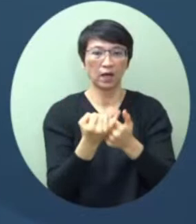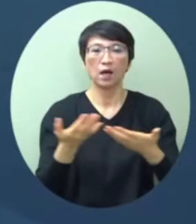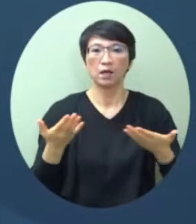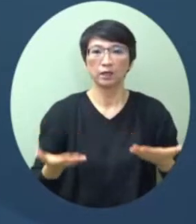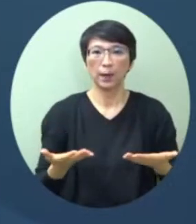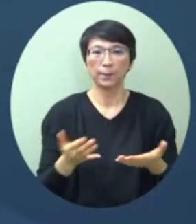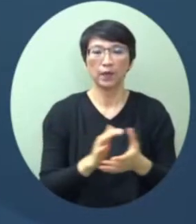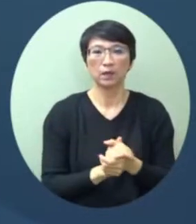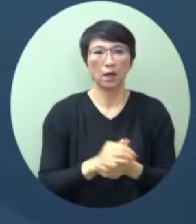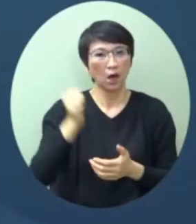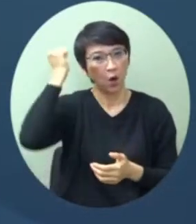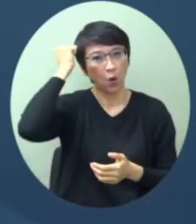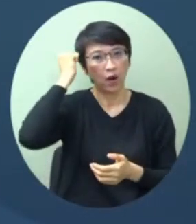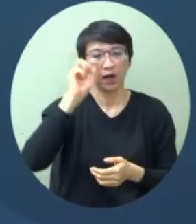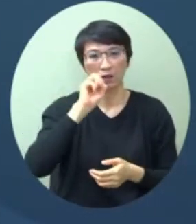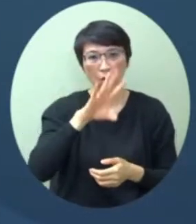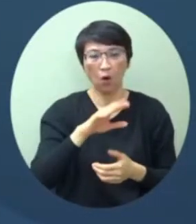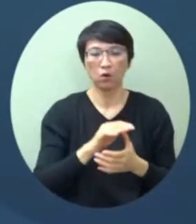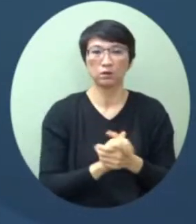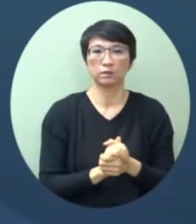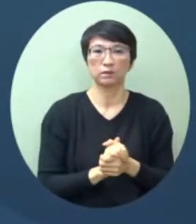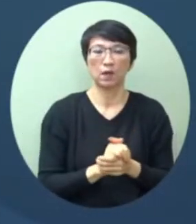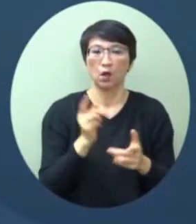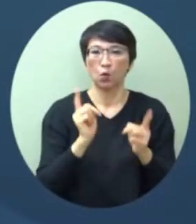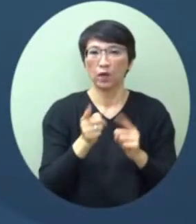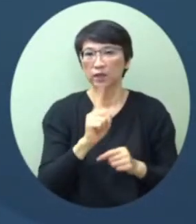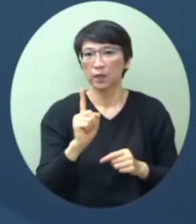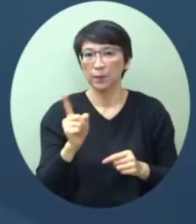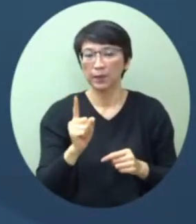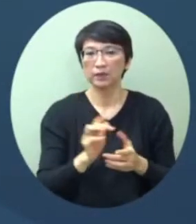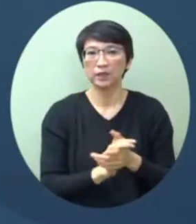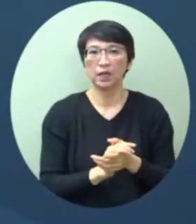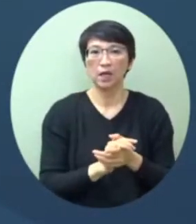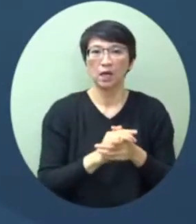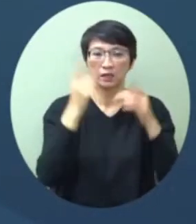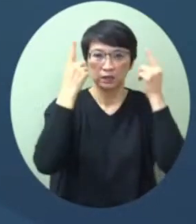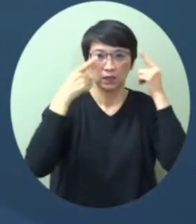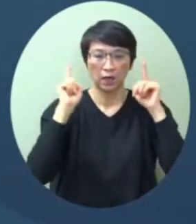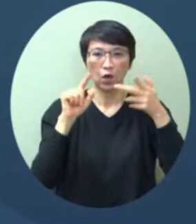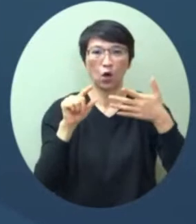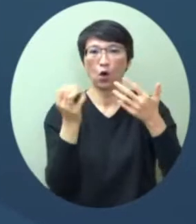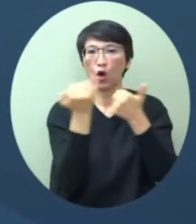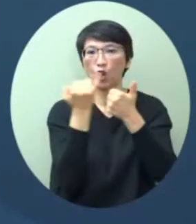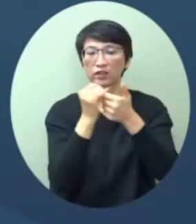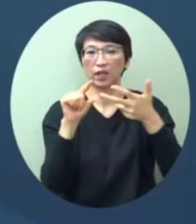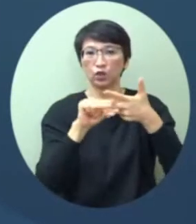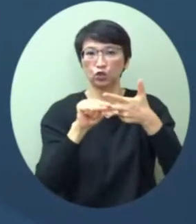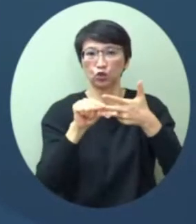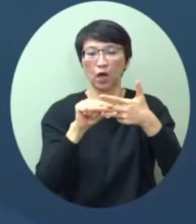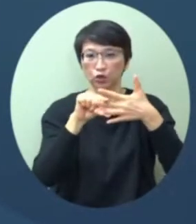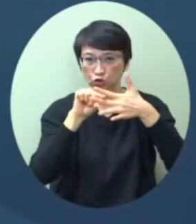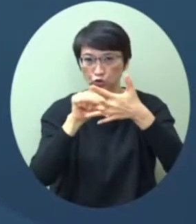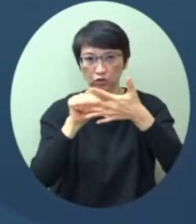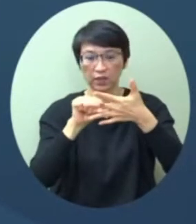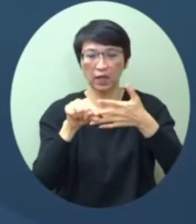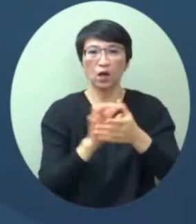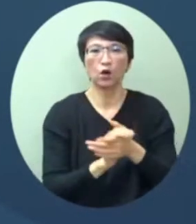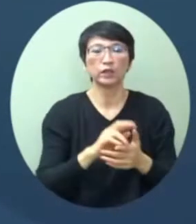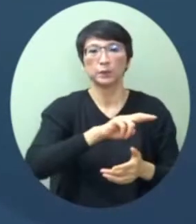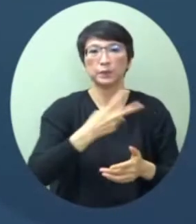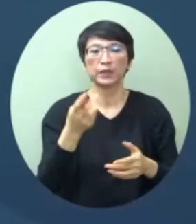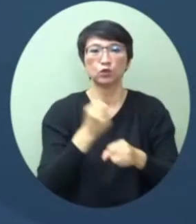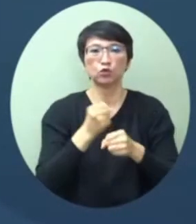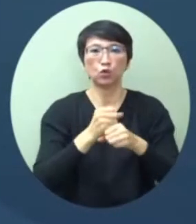living there. Some are non-local students. So today I won't be able to say whether we